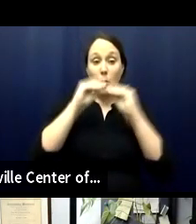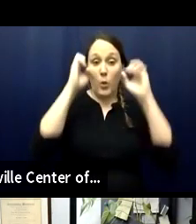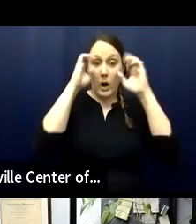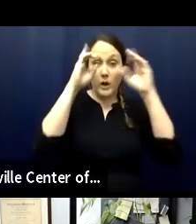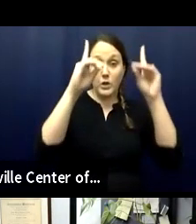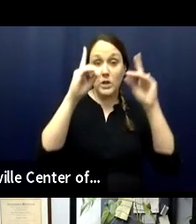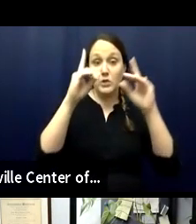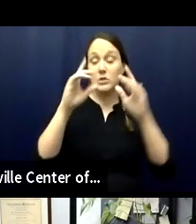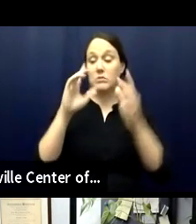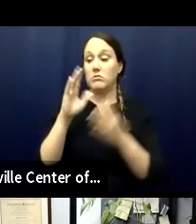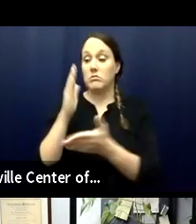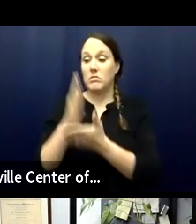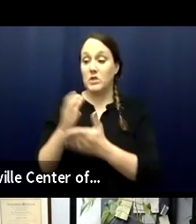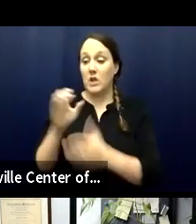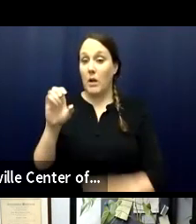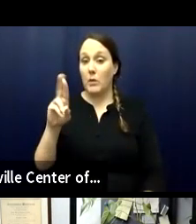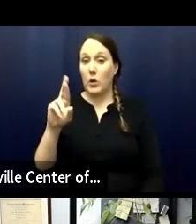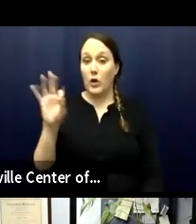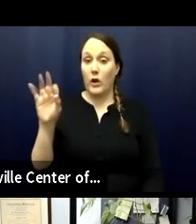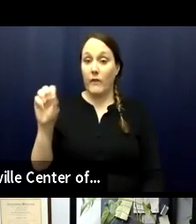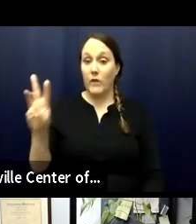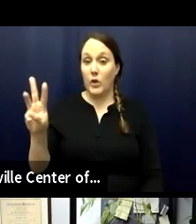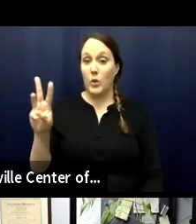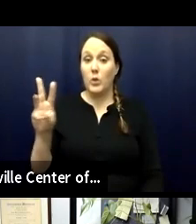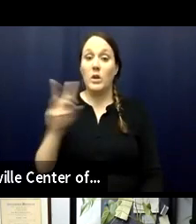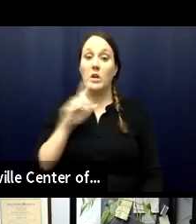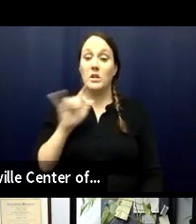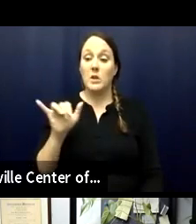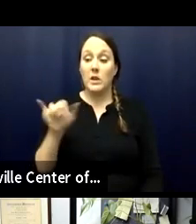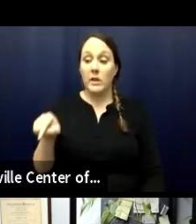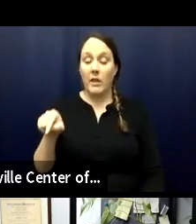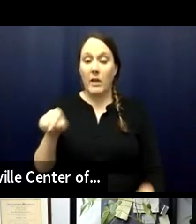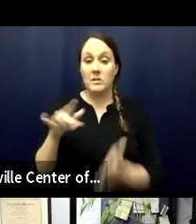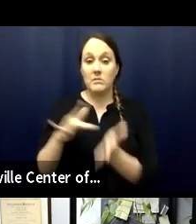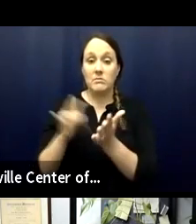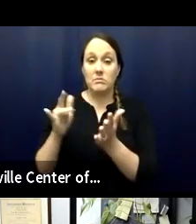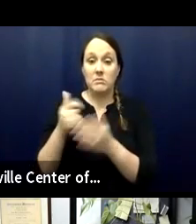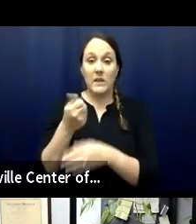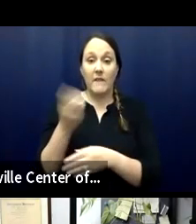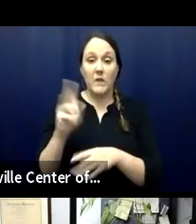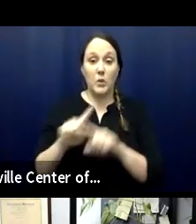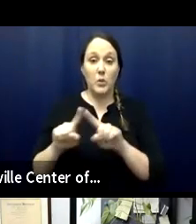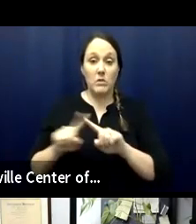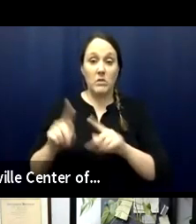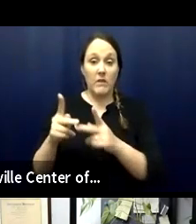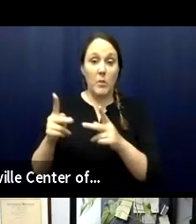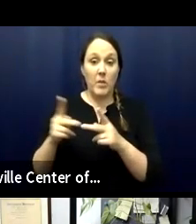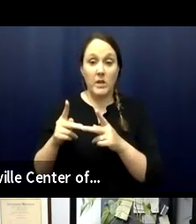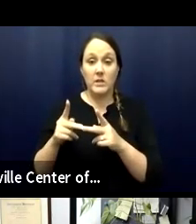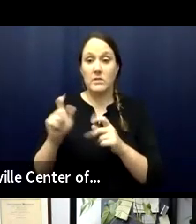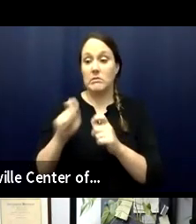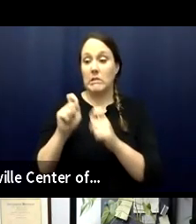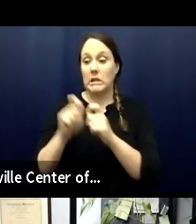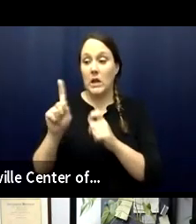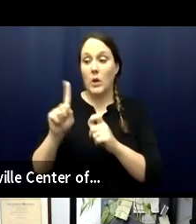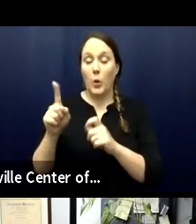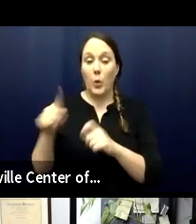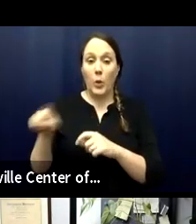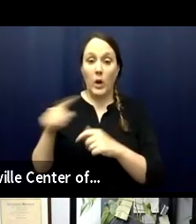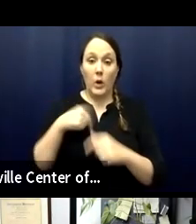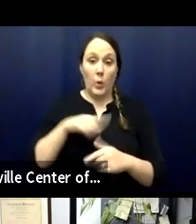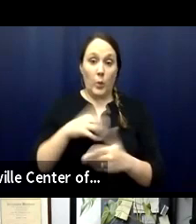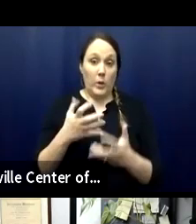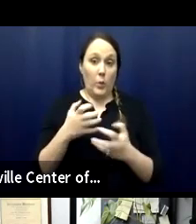sounds like is being abridged by a number of establishments exactly where we want them to